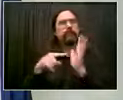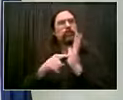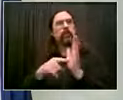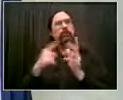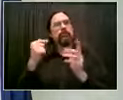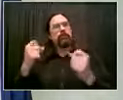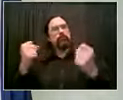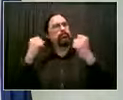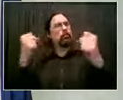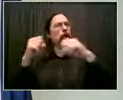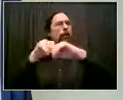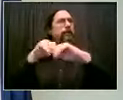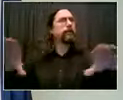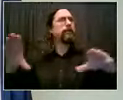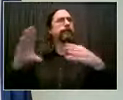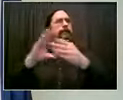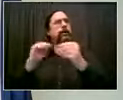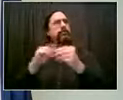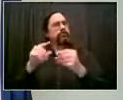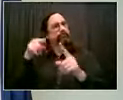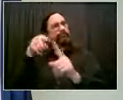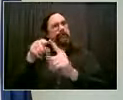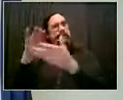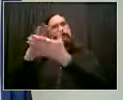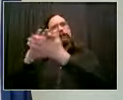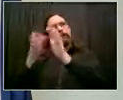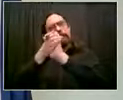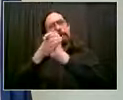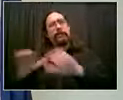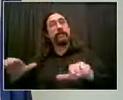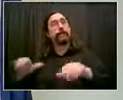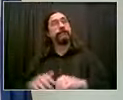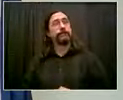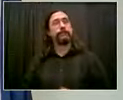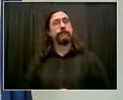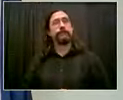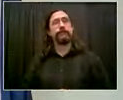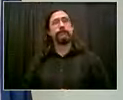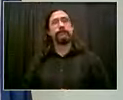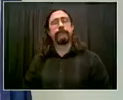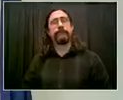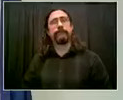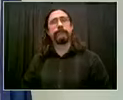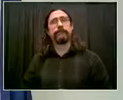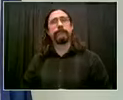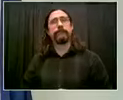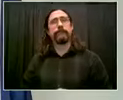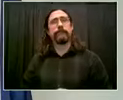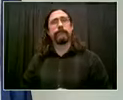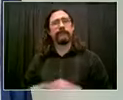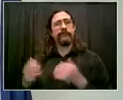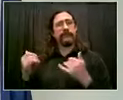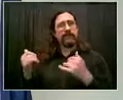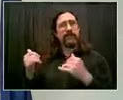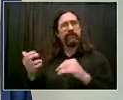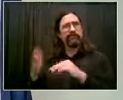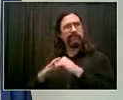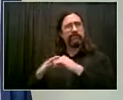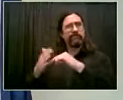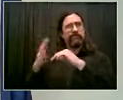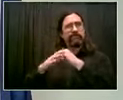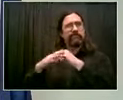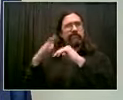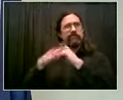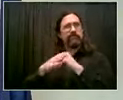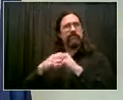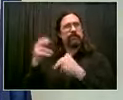a team of experienced ADAs that are treating shootings like homicides. That's how serious it is now because some of